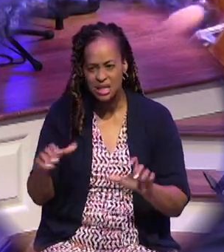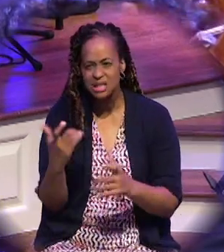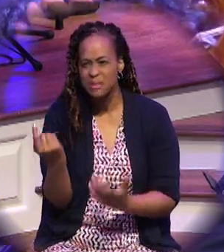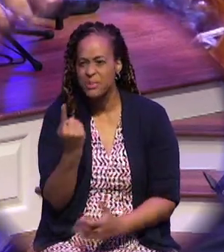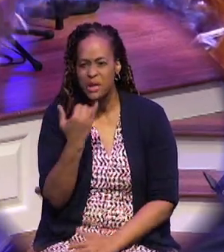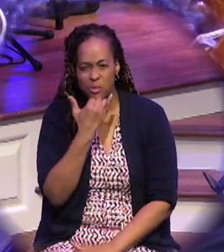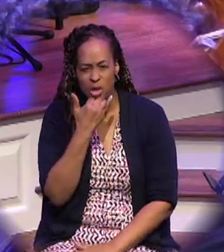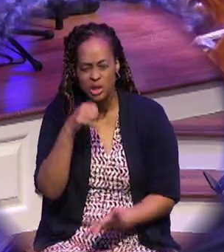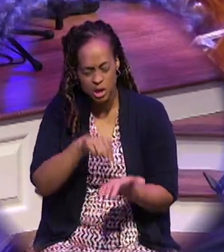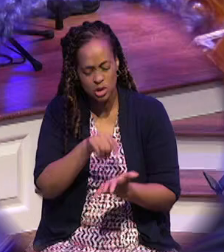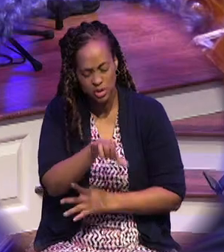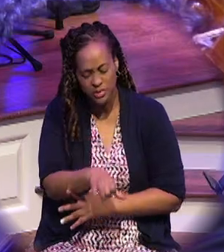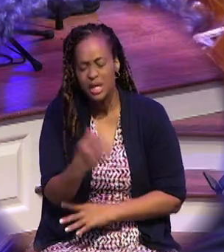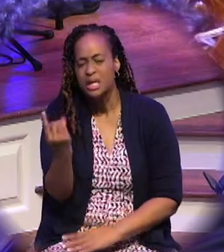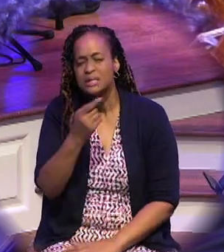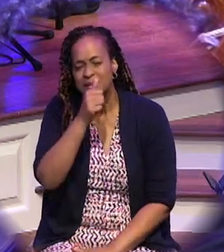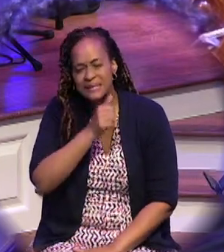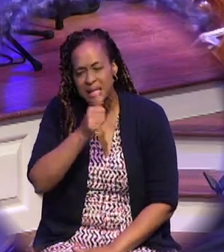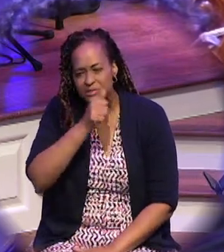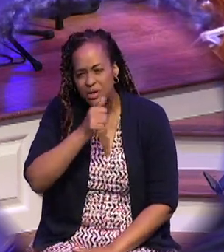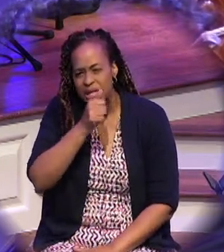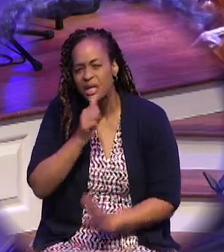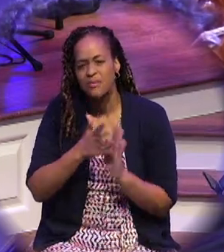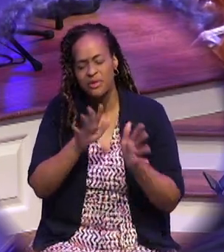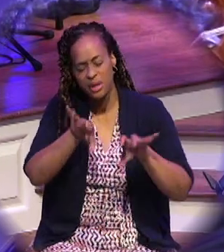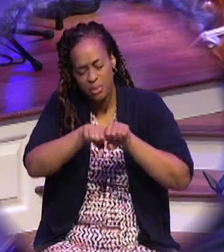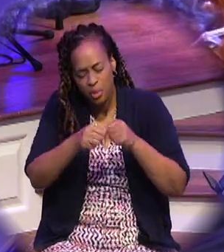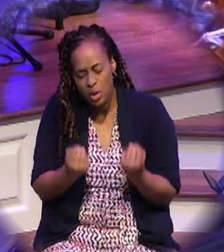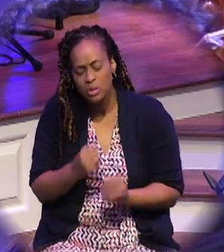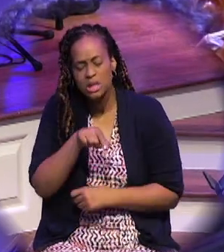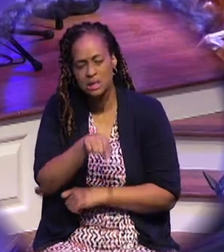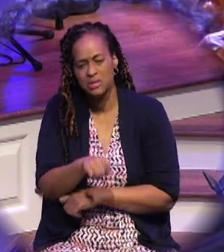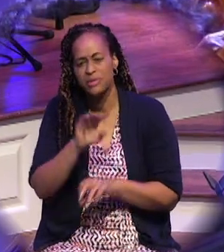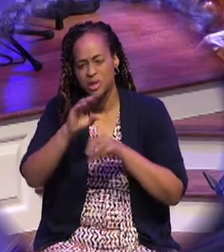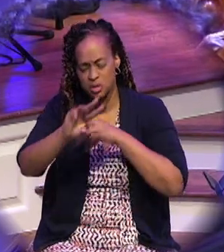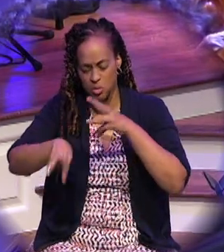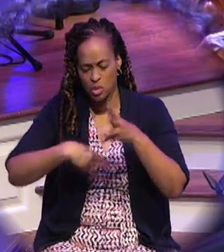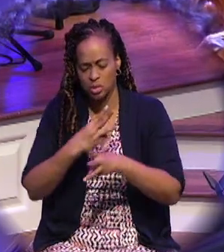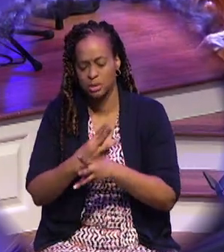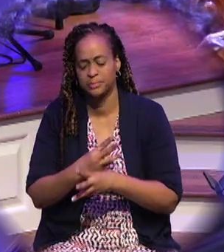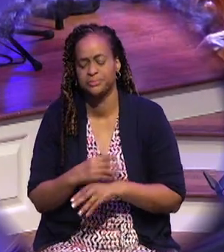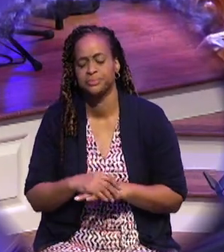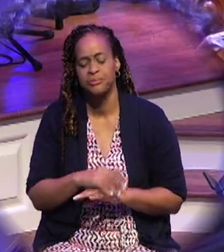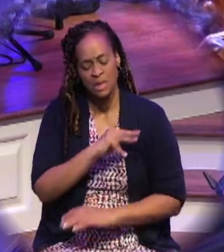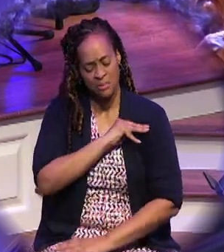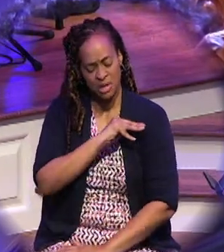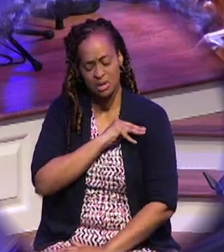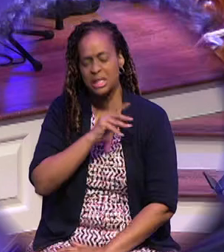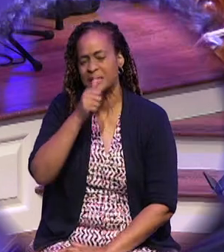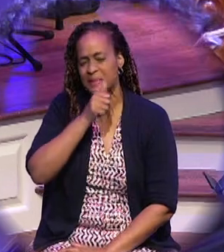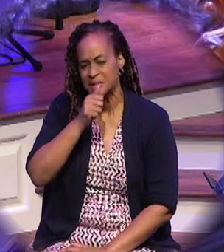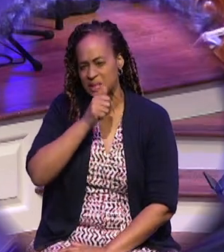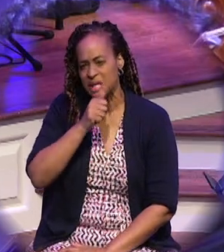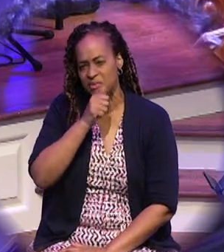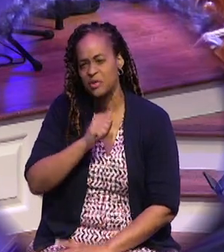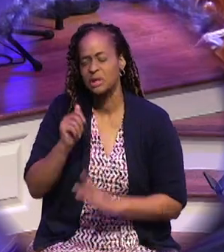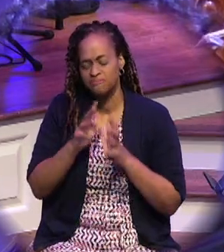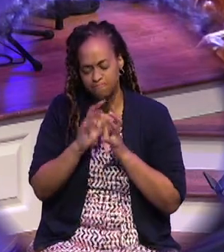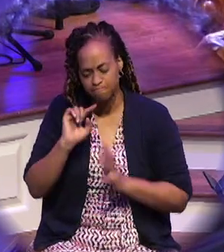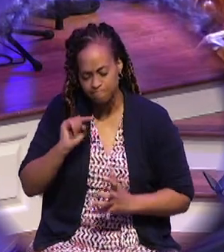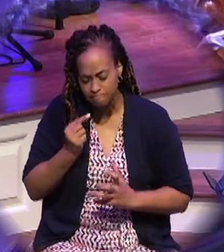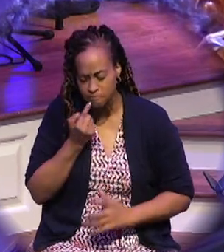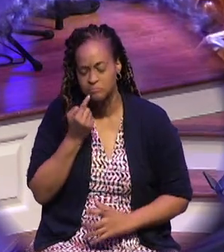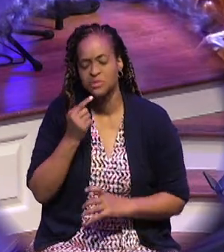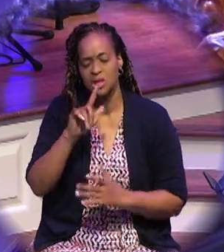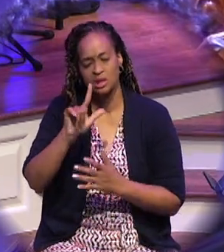to deserve that, but someone who is suffering under the brokenness of this world. Mary Magdalene had suffered mightily. Luke